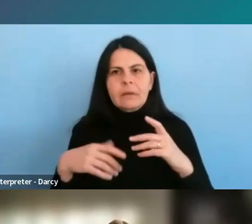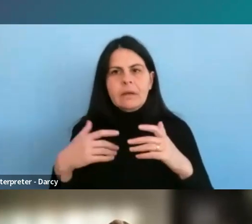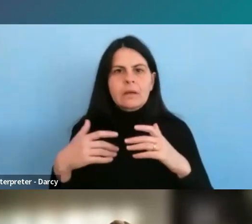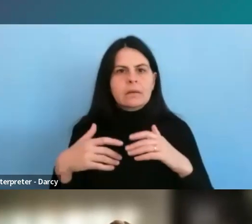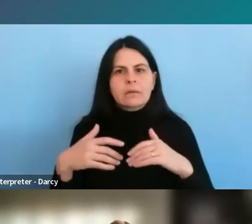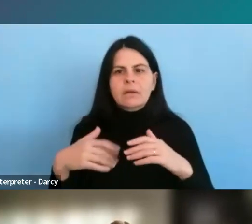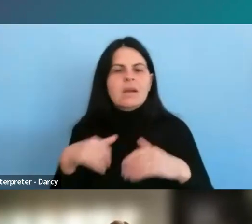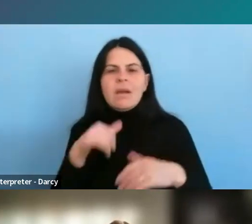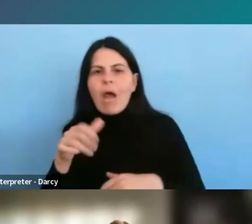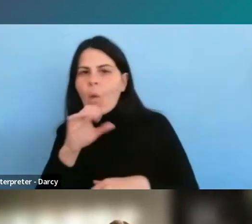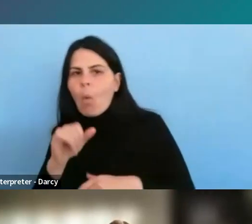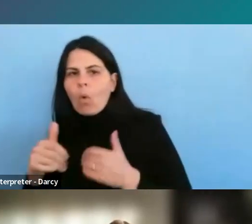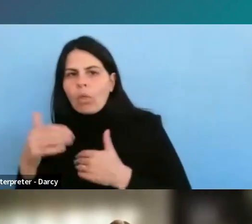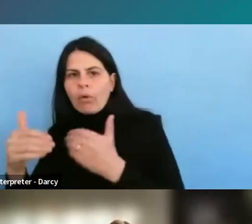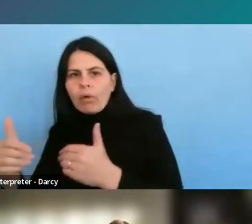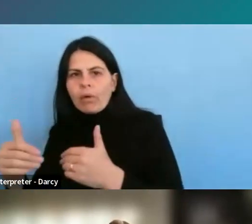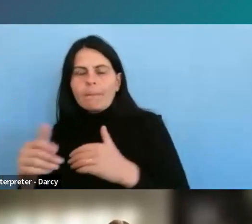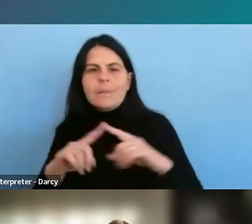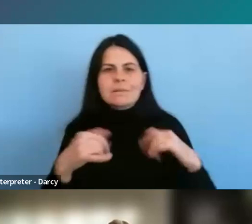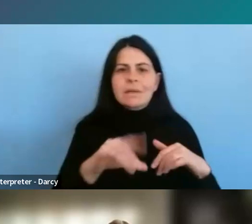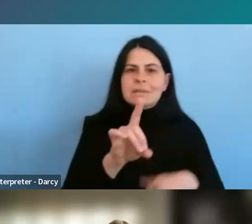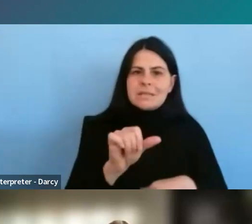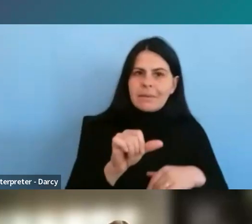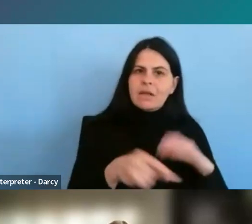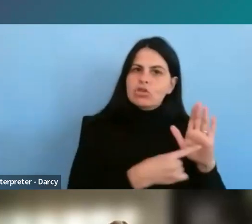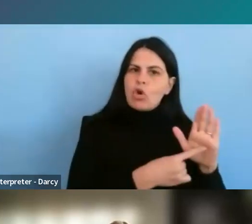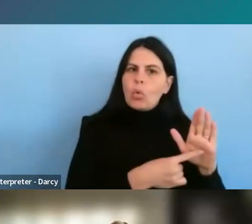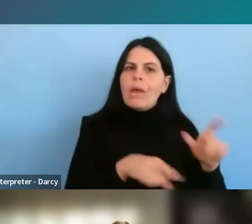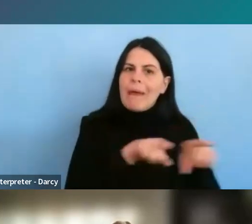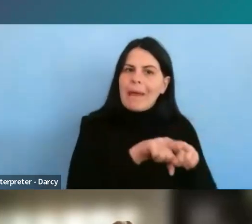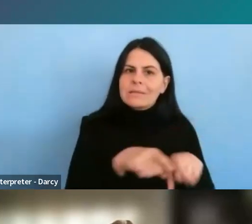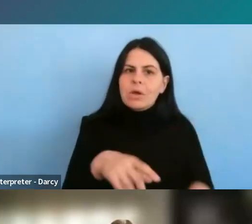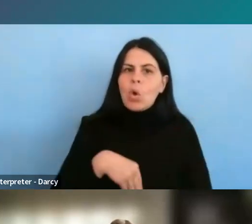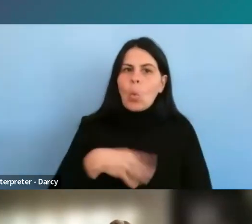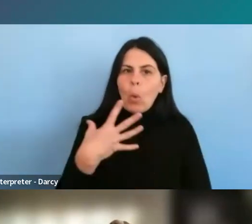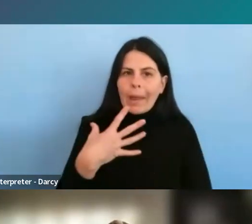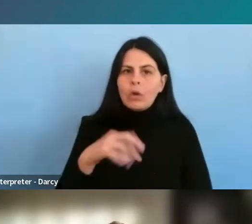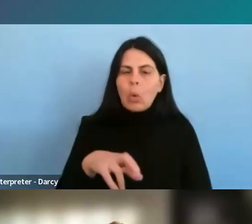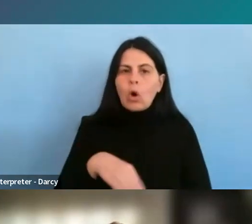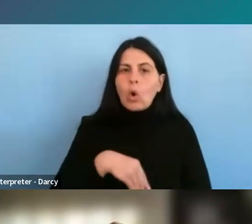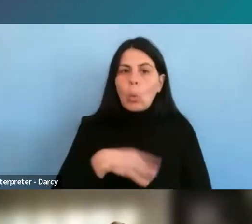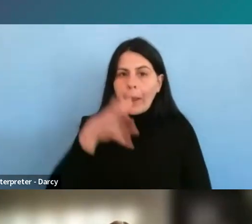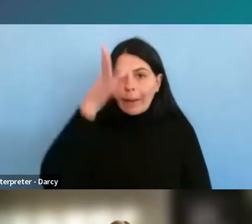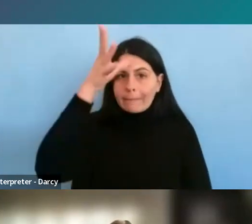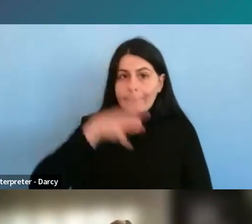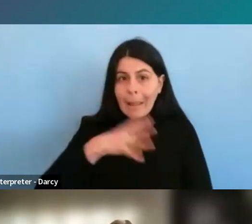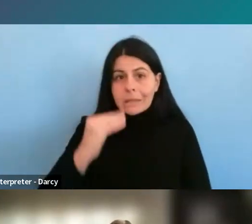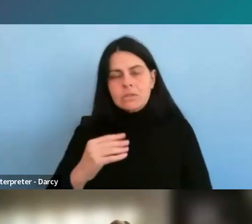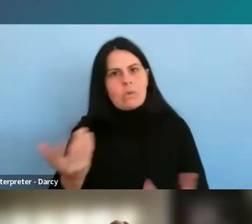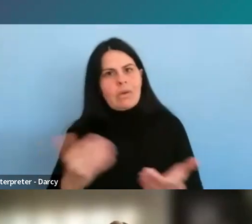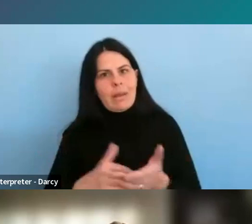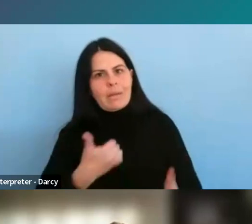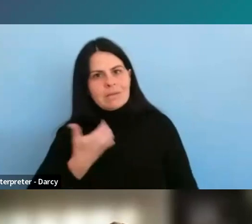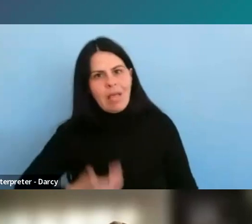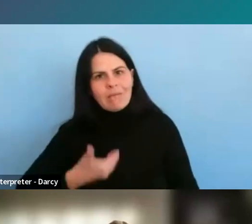disability is presented as a white and often a white male experience. And so myself, again, as a Black woman